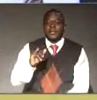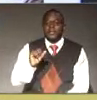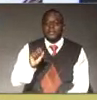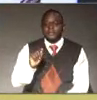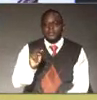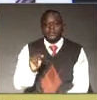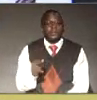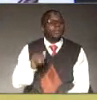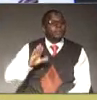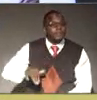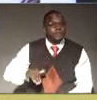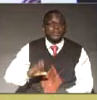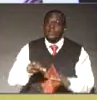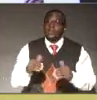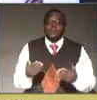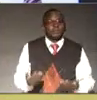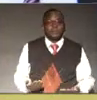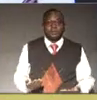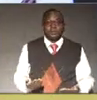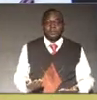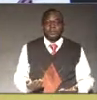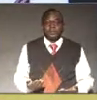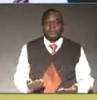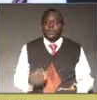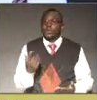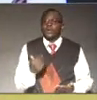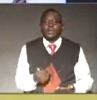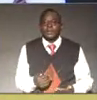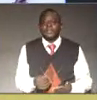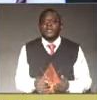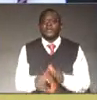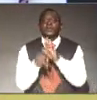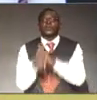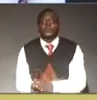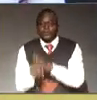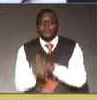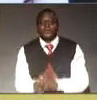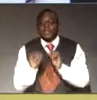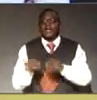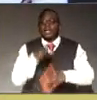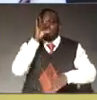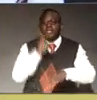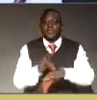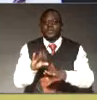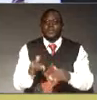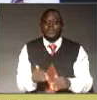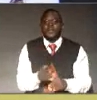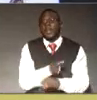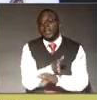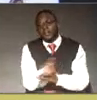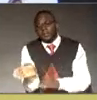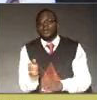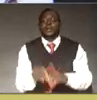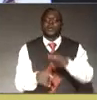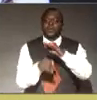then it's now more likely, because we will not let them to put us in an island that they can determine whatever they want. They can derogate our rights. Then